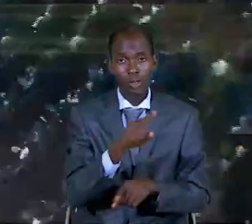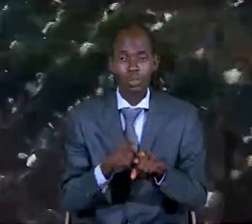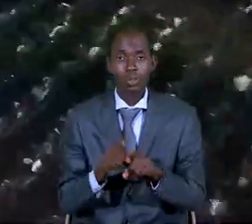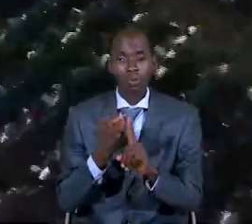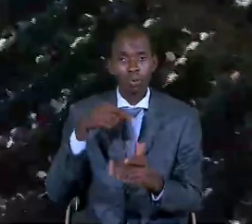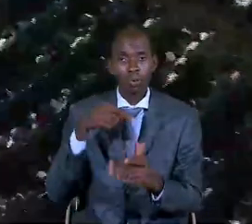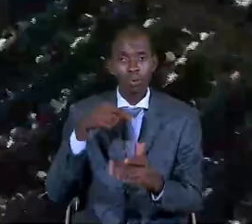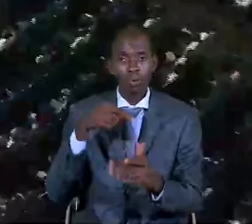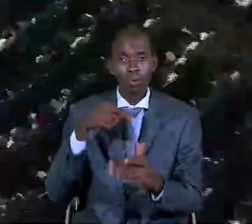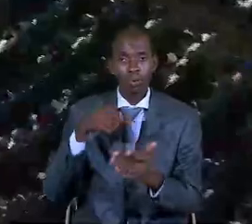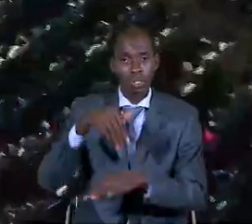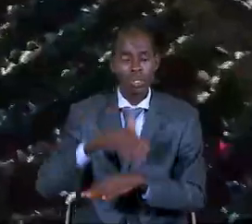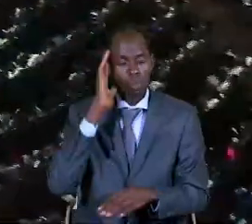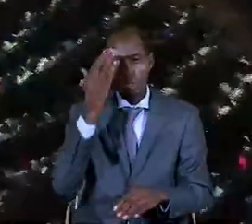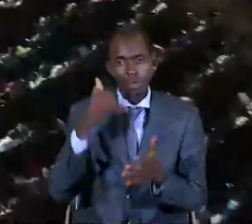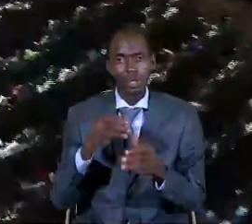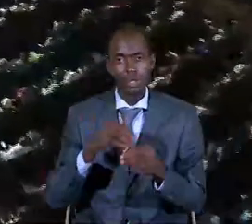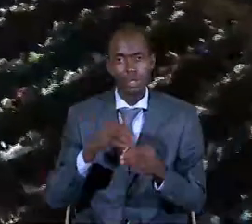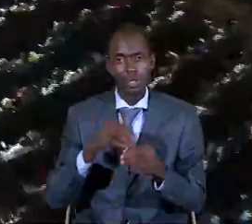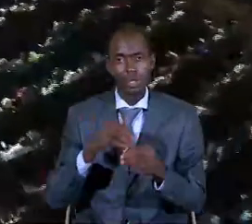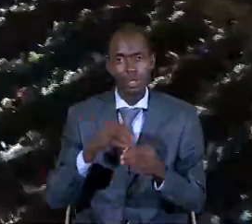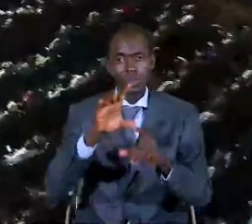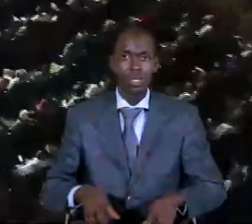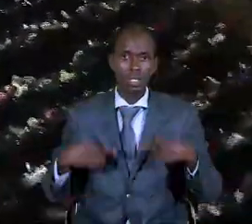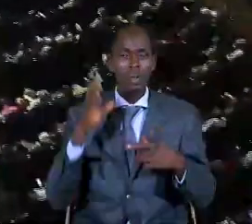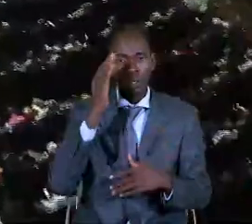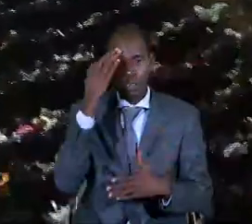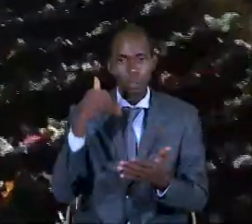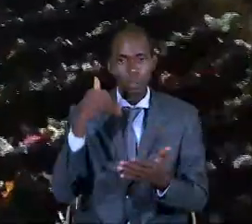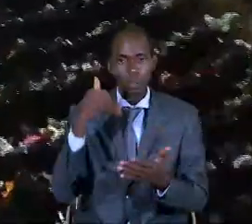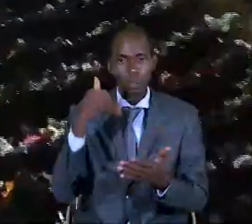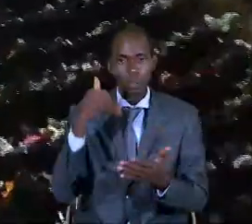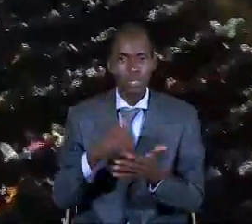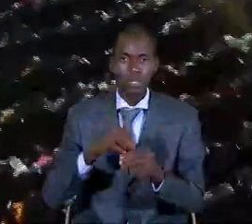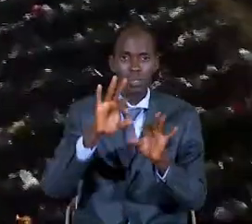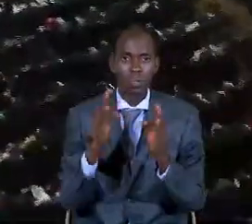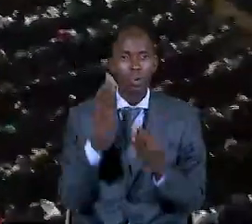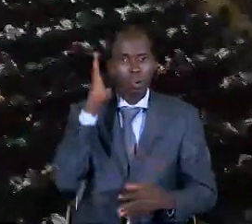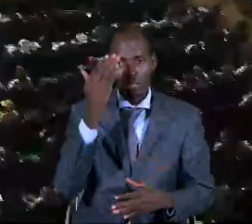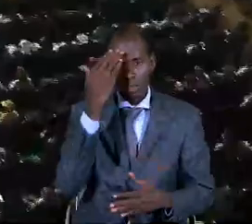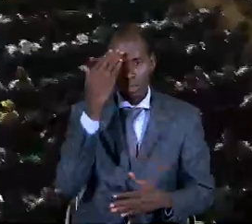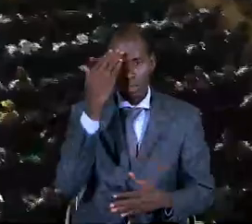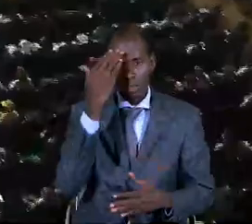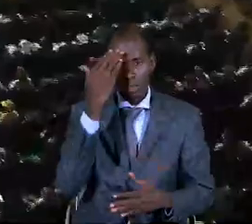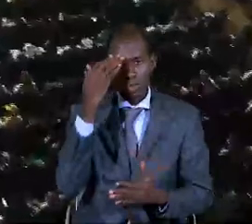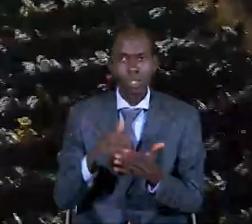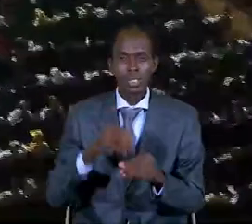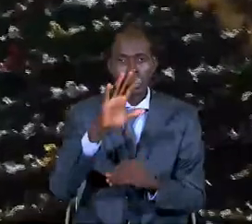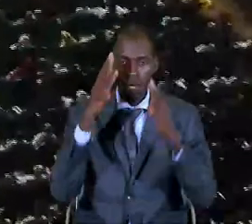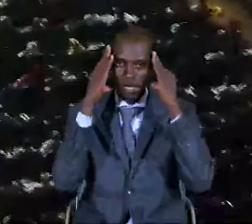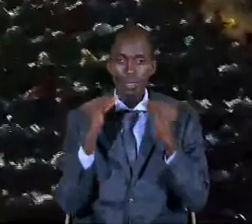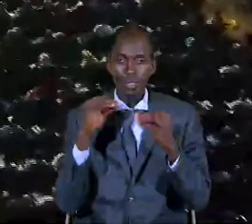tonight will know it in your life, will know it in your family, will know it in your experience